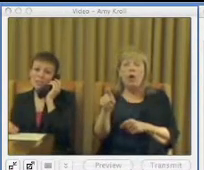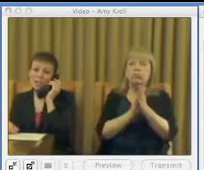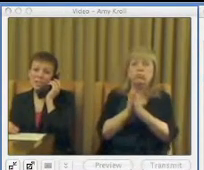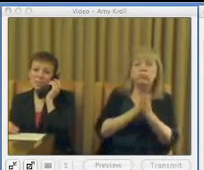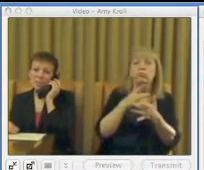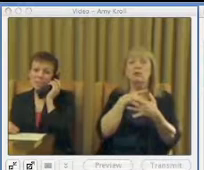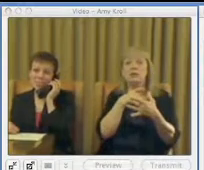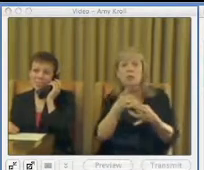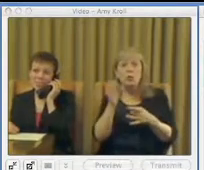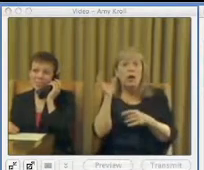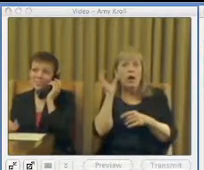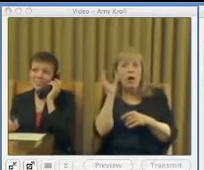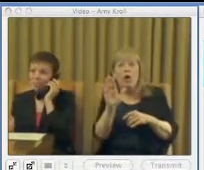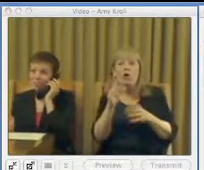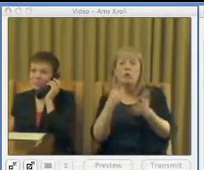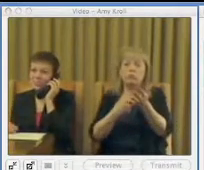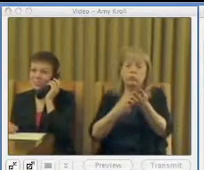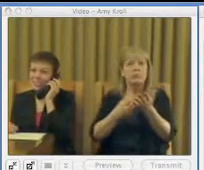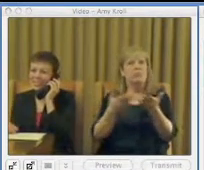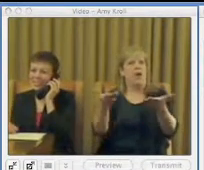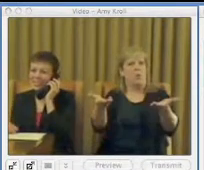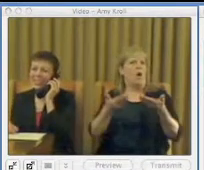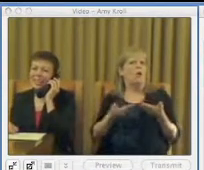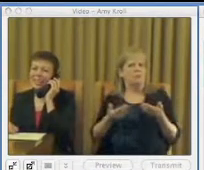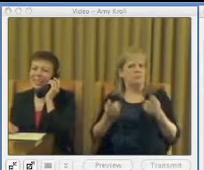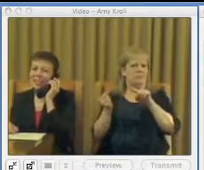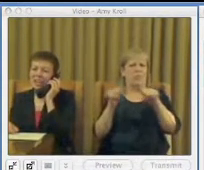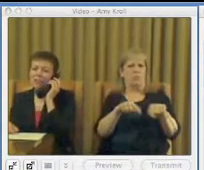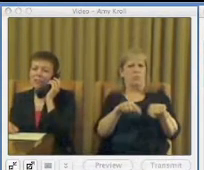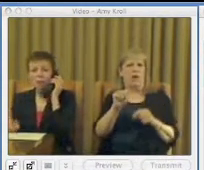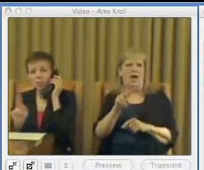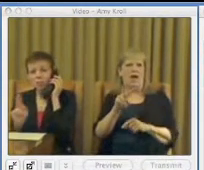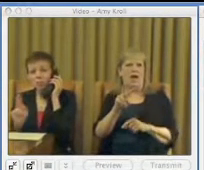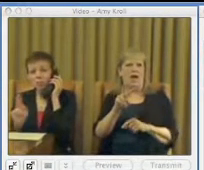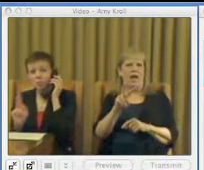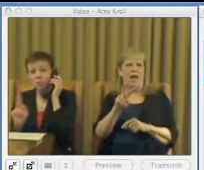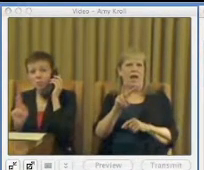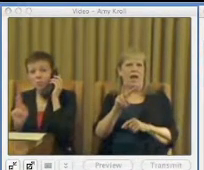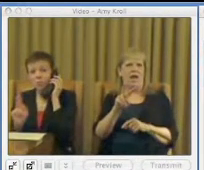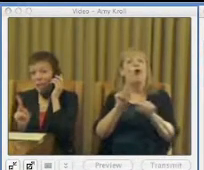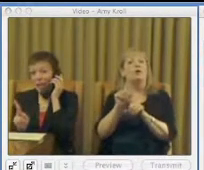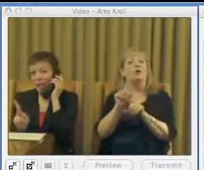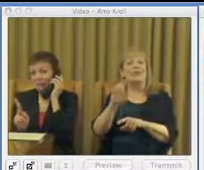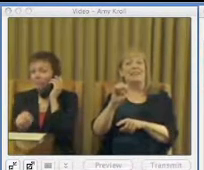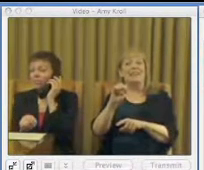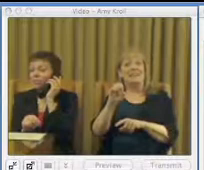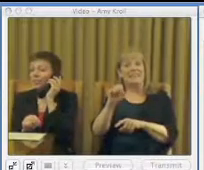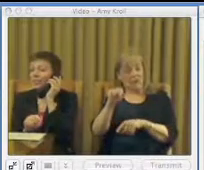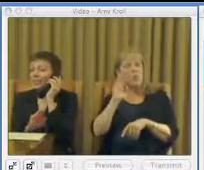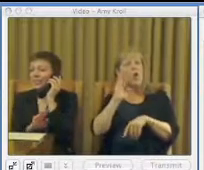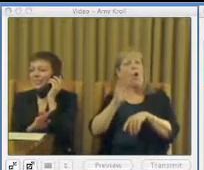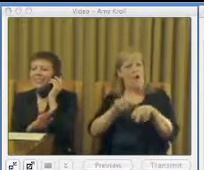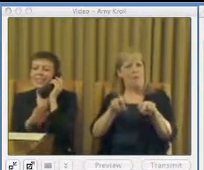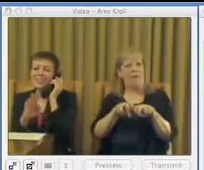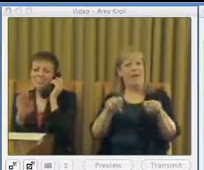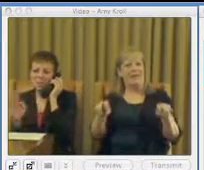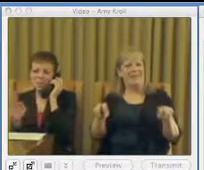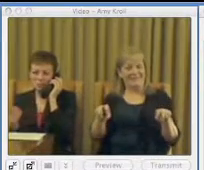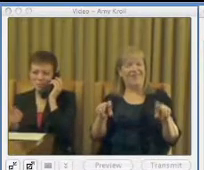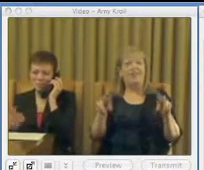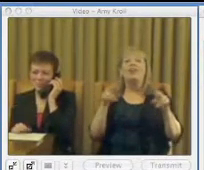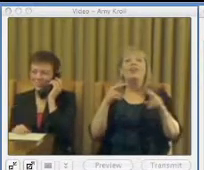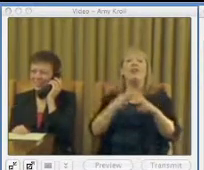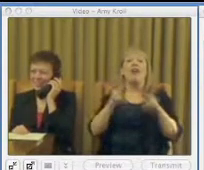work, then we would really invite you to come to Calgary to the AVLIC presentation. And she'll also be participating on a panel which